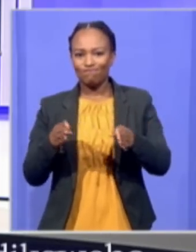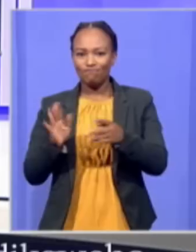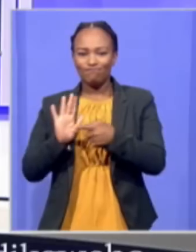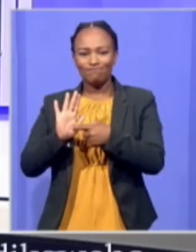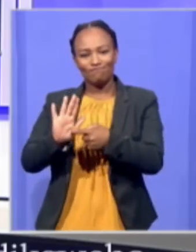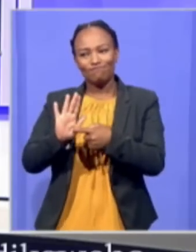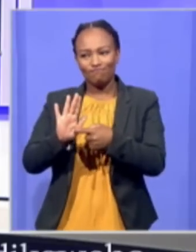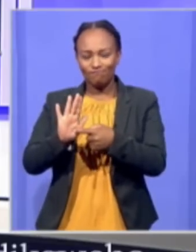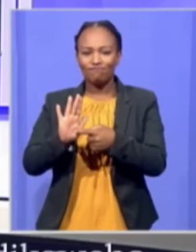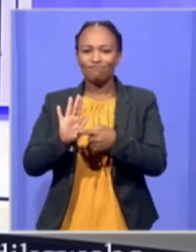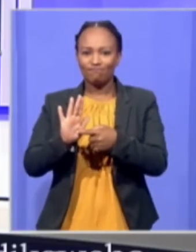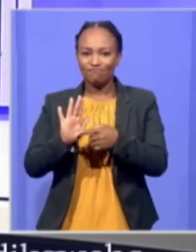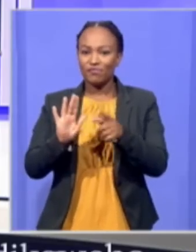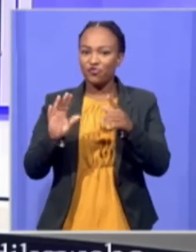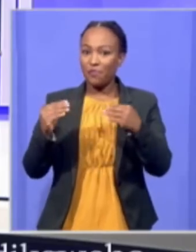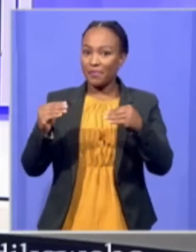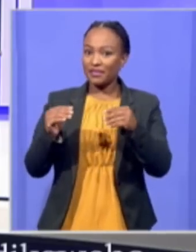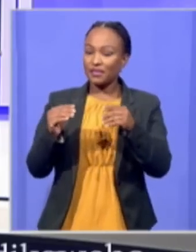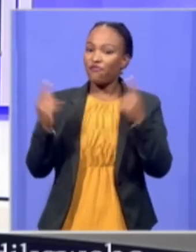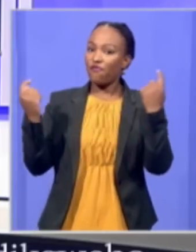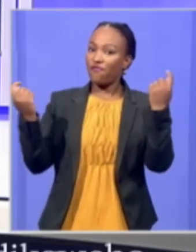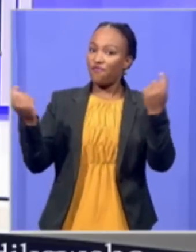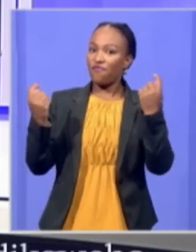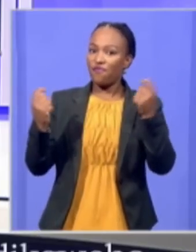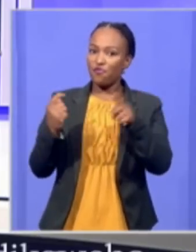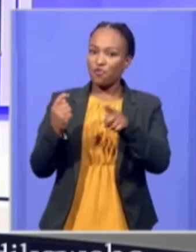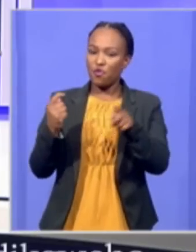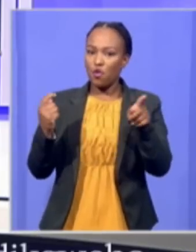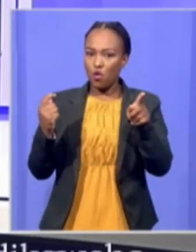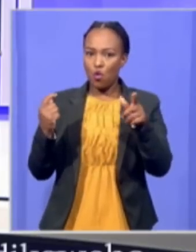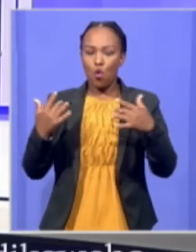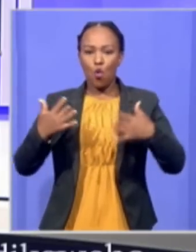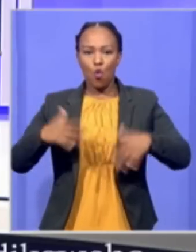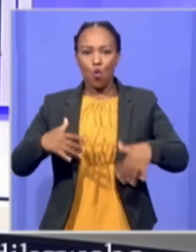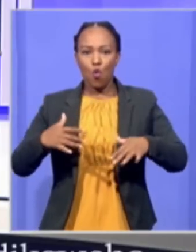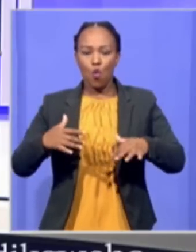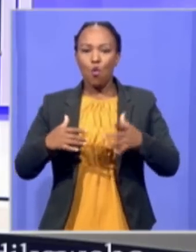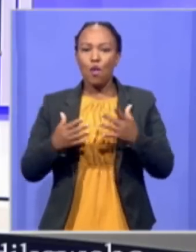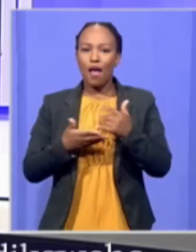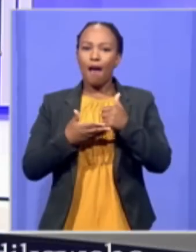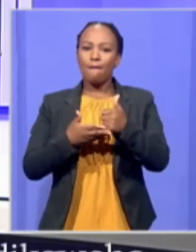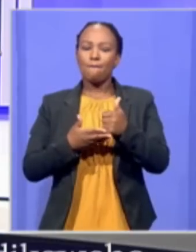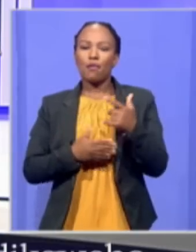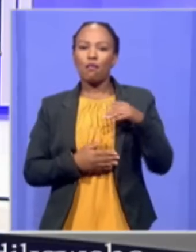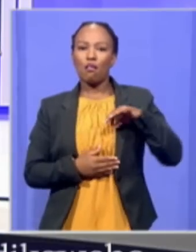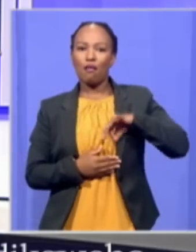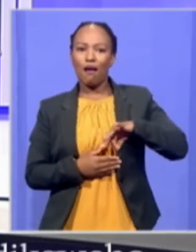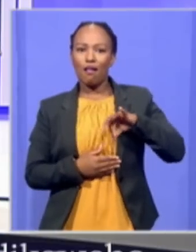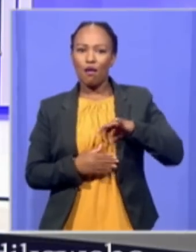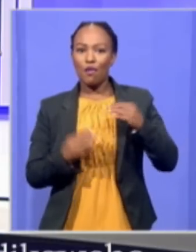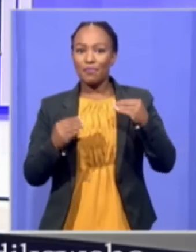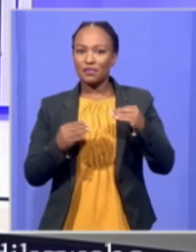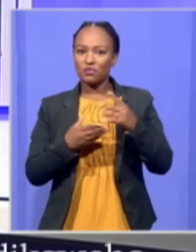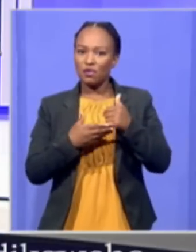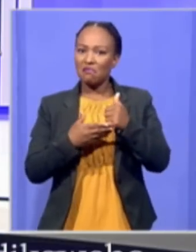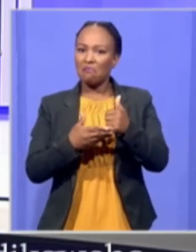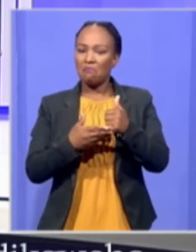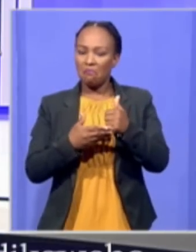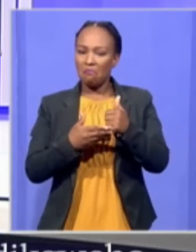tša bona moletlong wo go ka tliša kimollo ya letseno dikgwebong tša bona tšeo di ithwešago ka letolo.